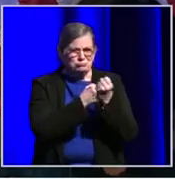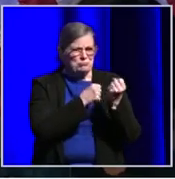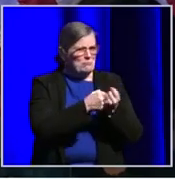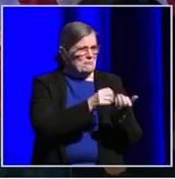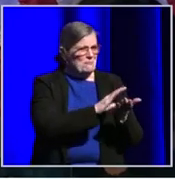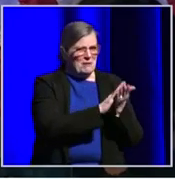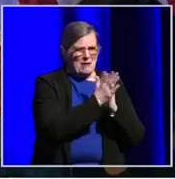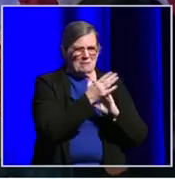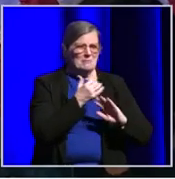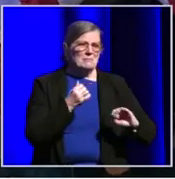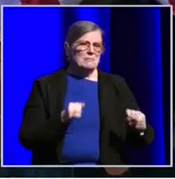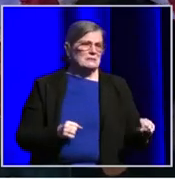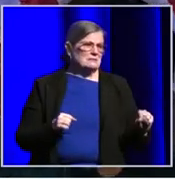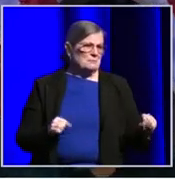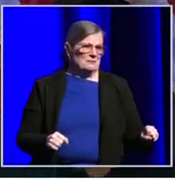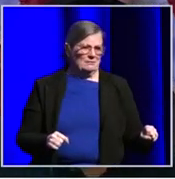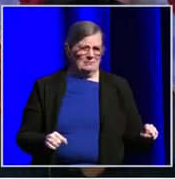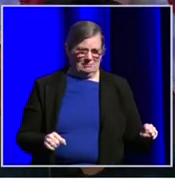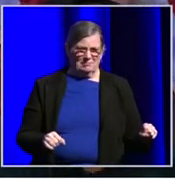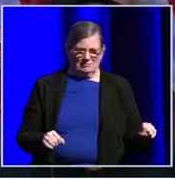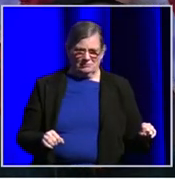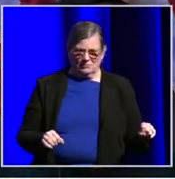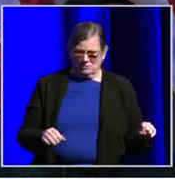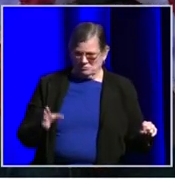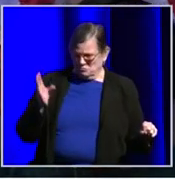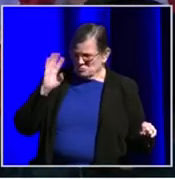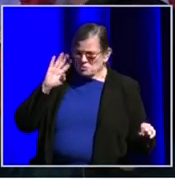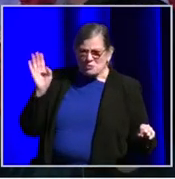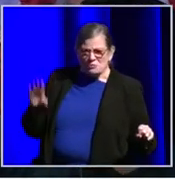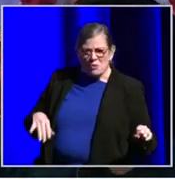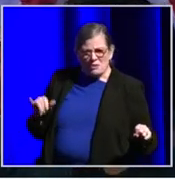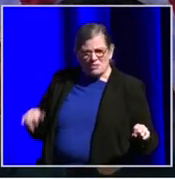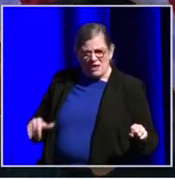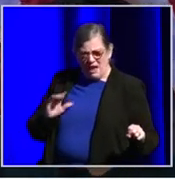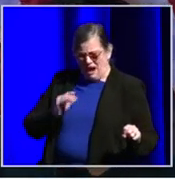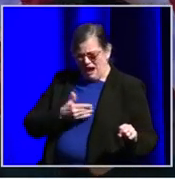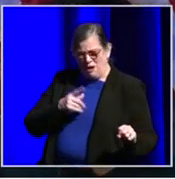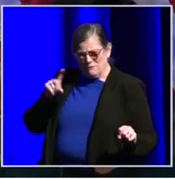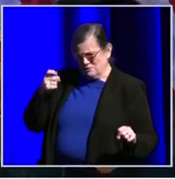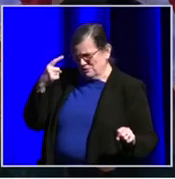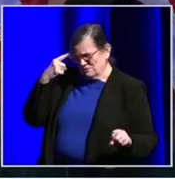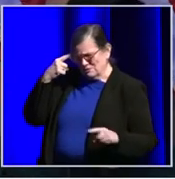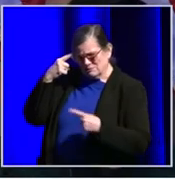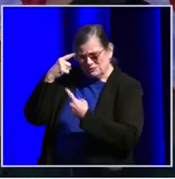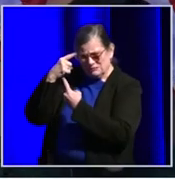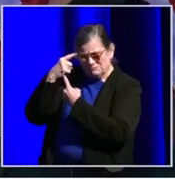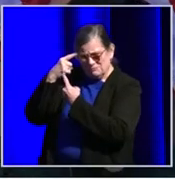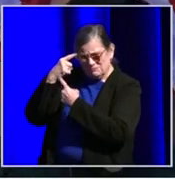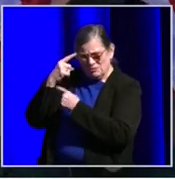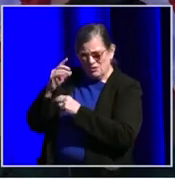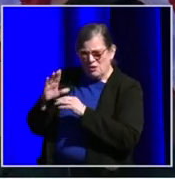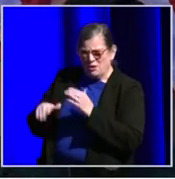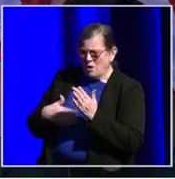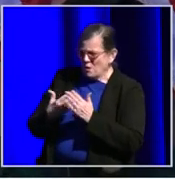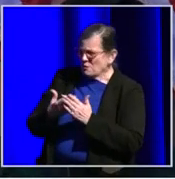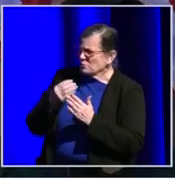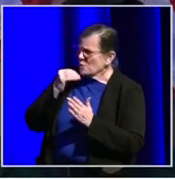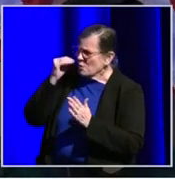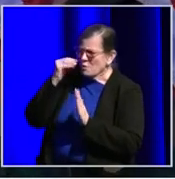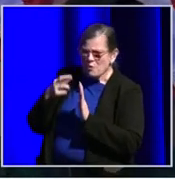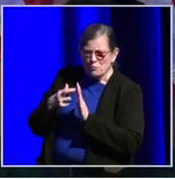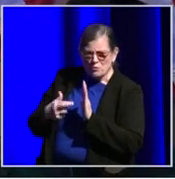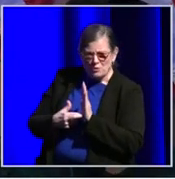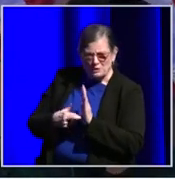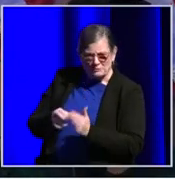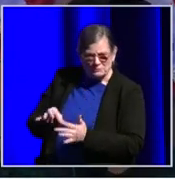We are, as you know, unique, and our government, with its limited home rule, is unique. And so, uniquely, the council is a member of